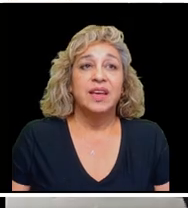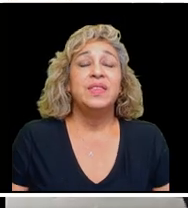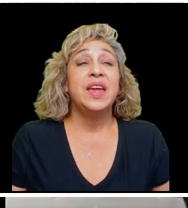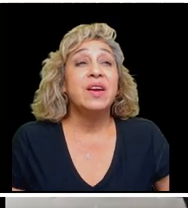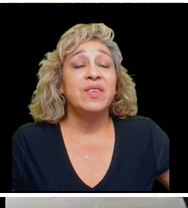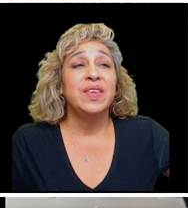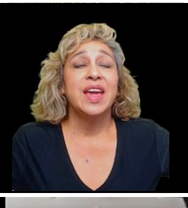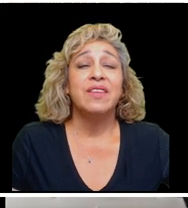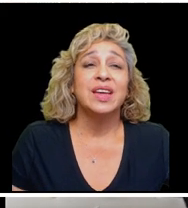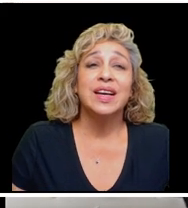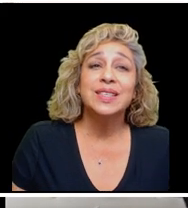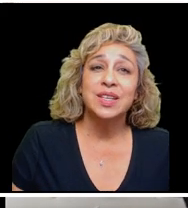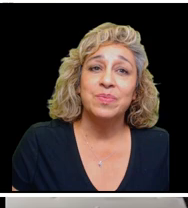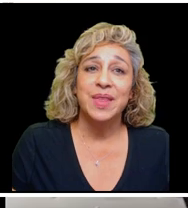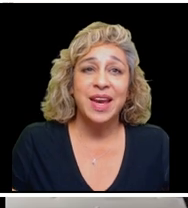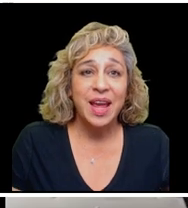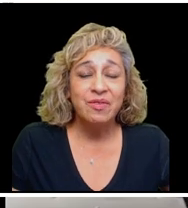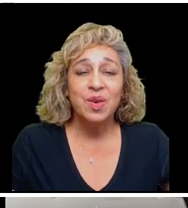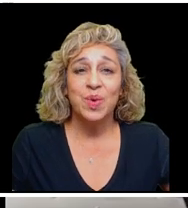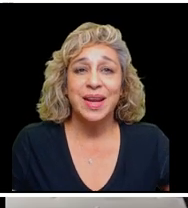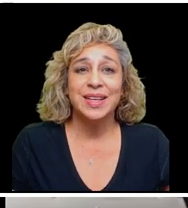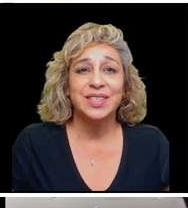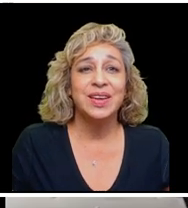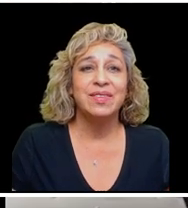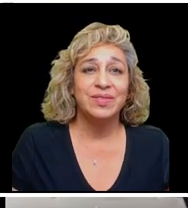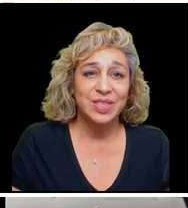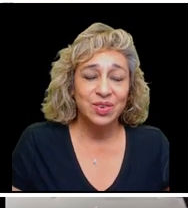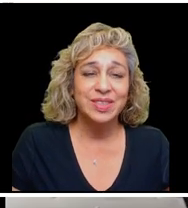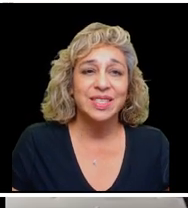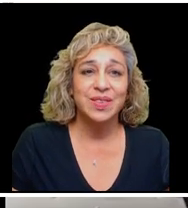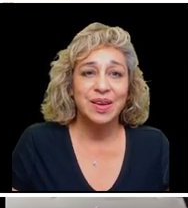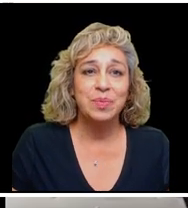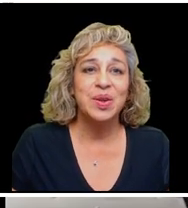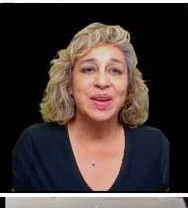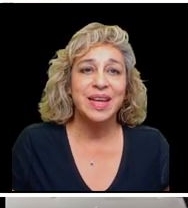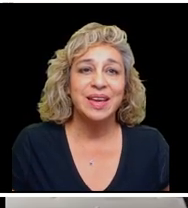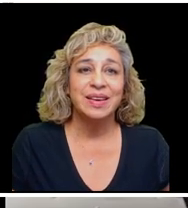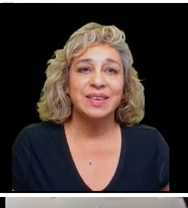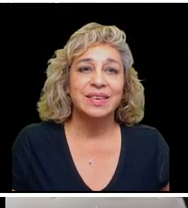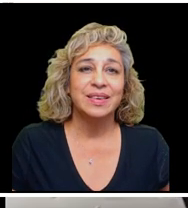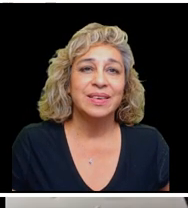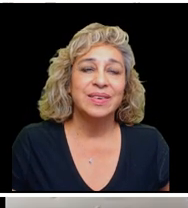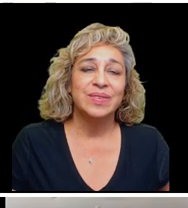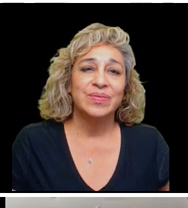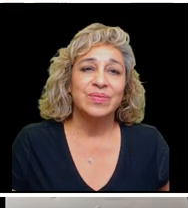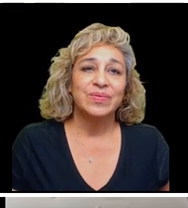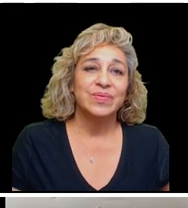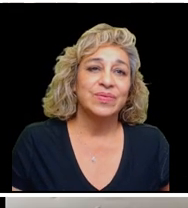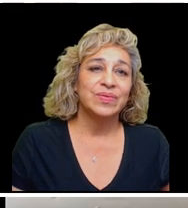there they have the custom that everyone has to give service to the community